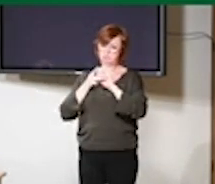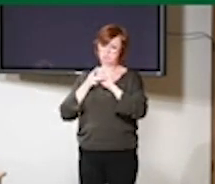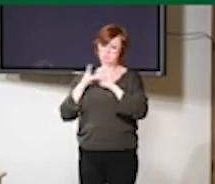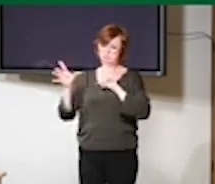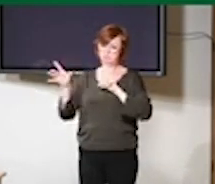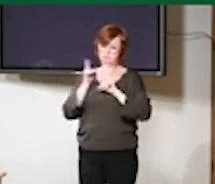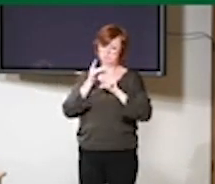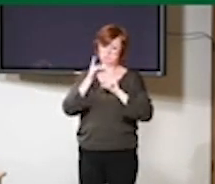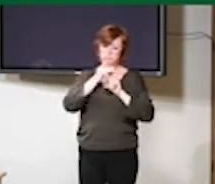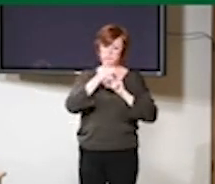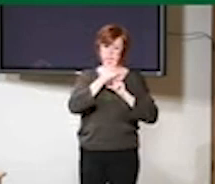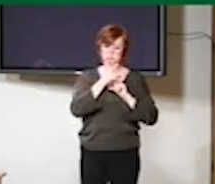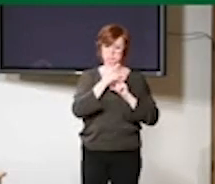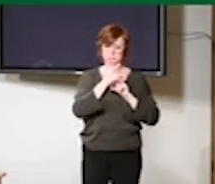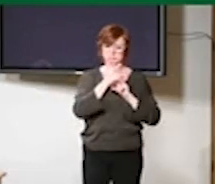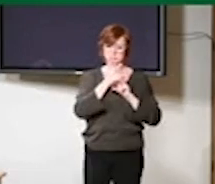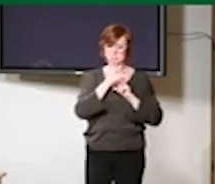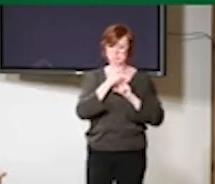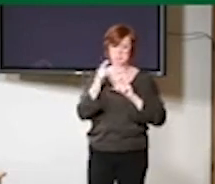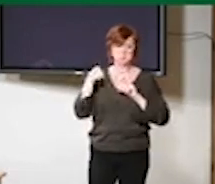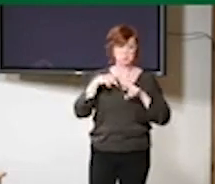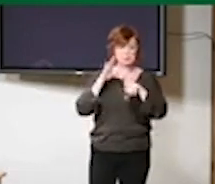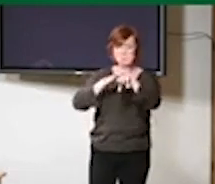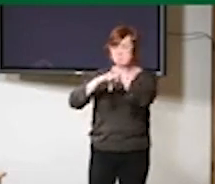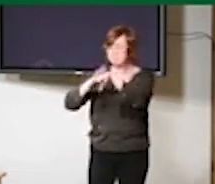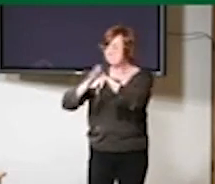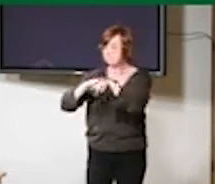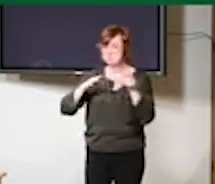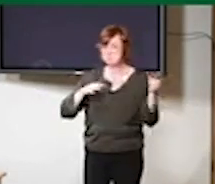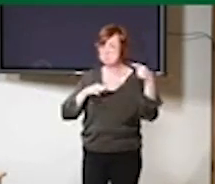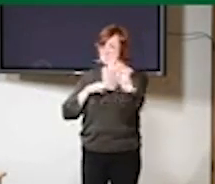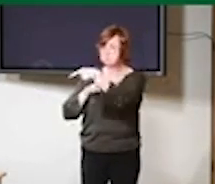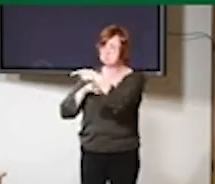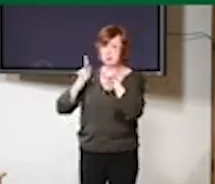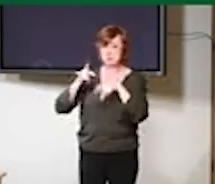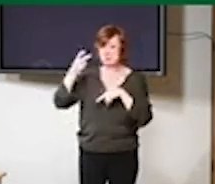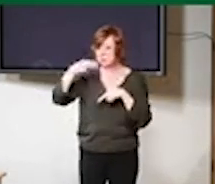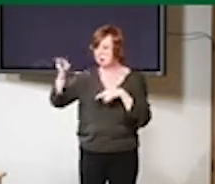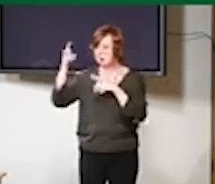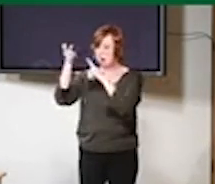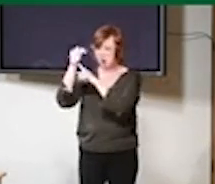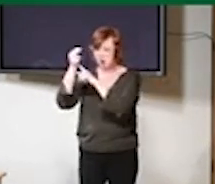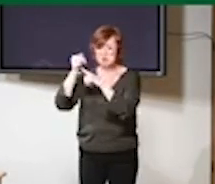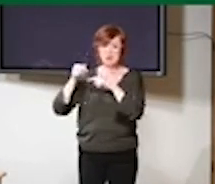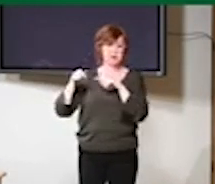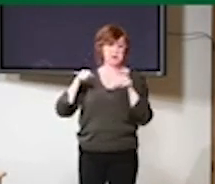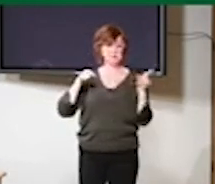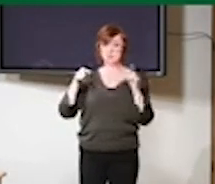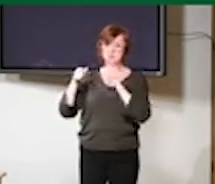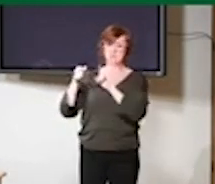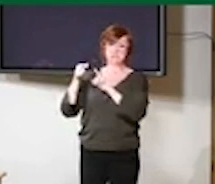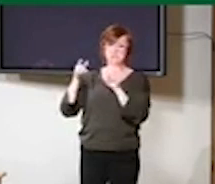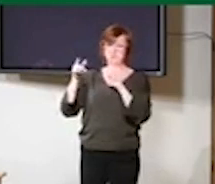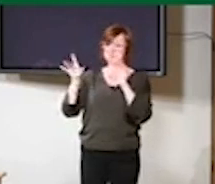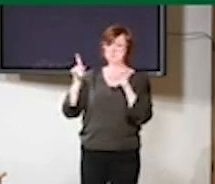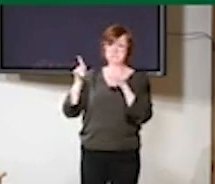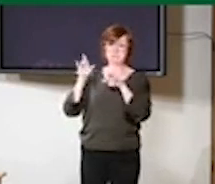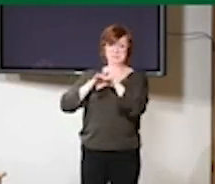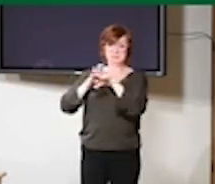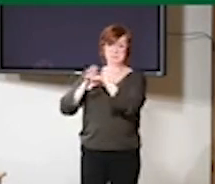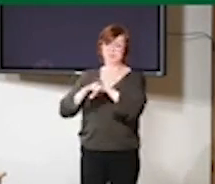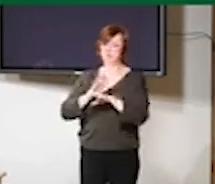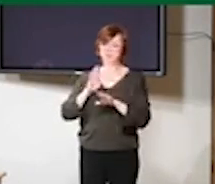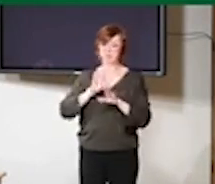absolutely not flag that someone is isolated in a certain public